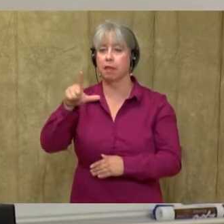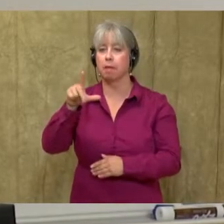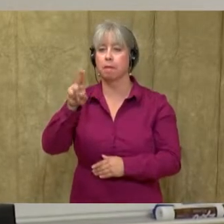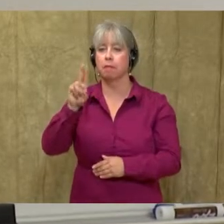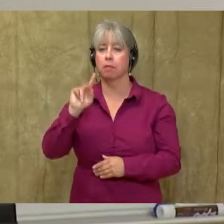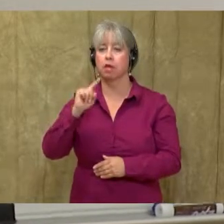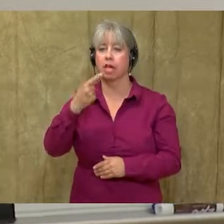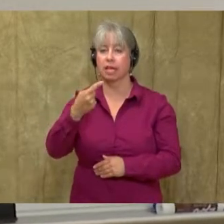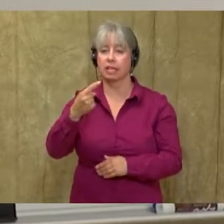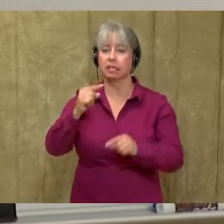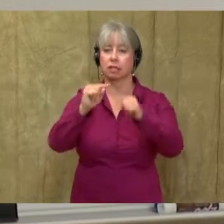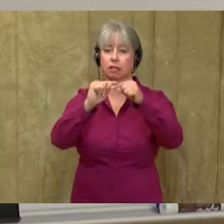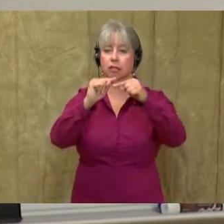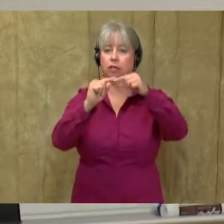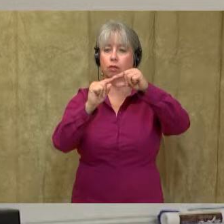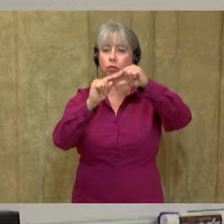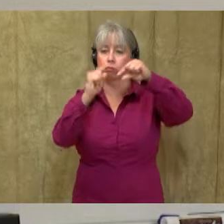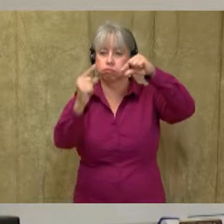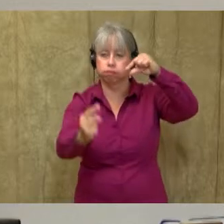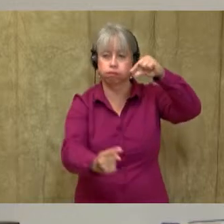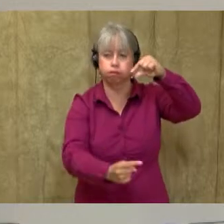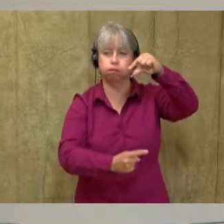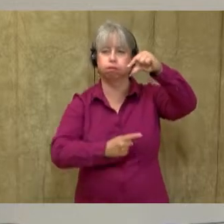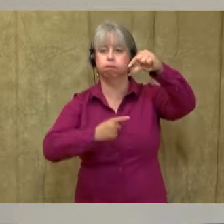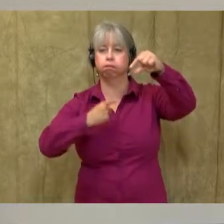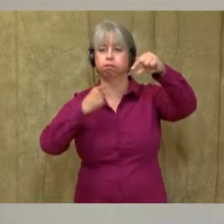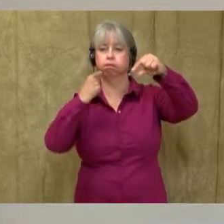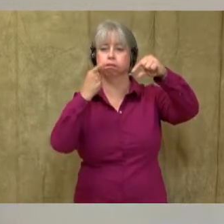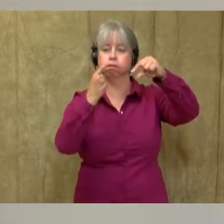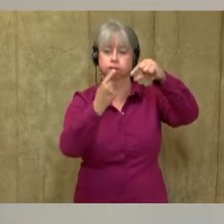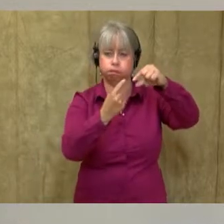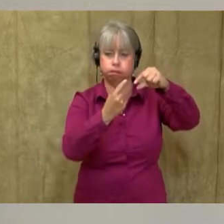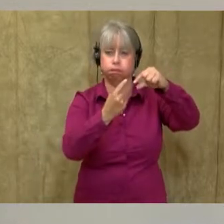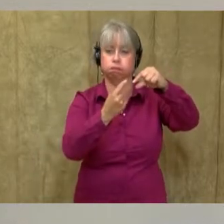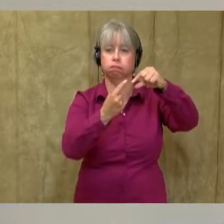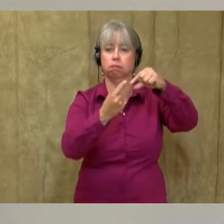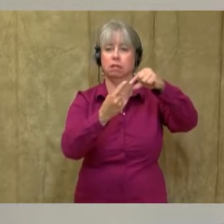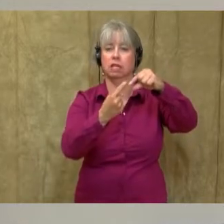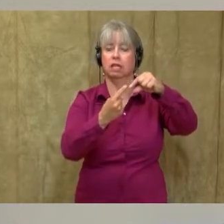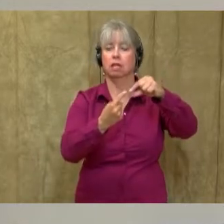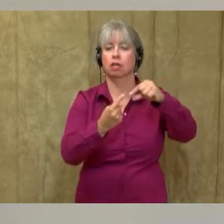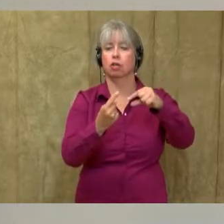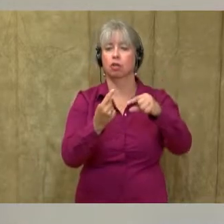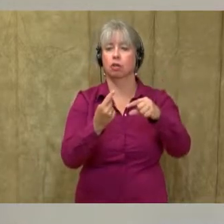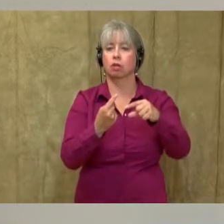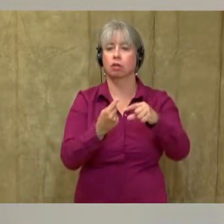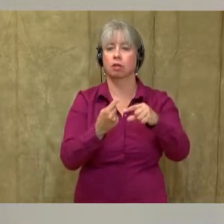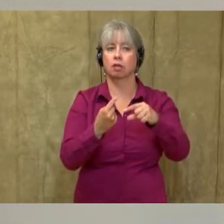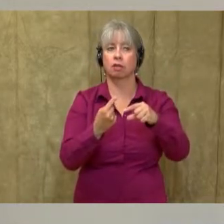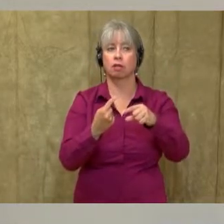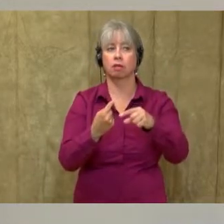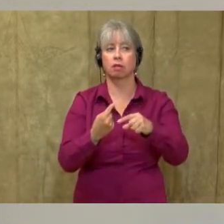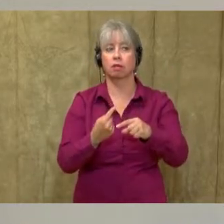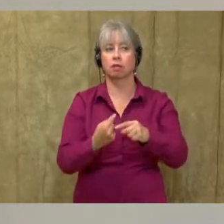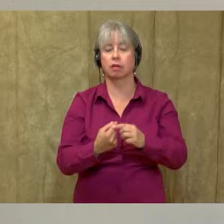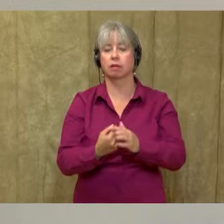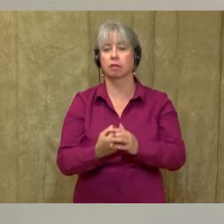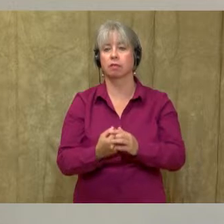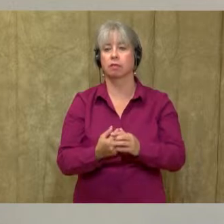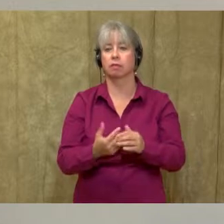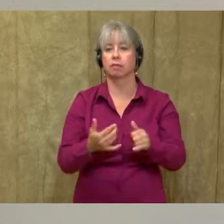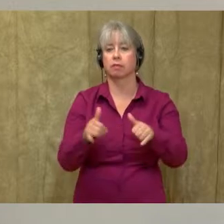go all the way around the ball. Okay, and what I'm actually doing right now is I'm measuring